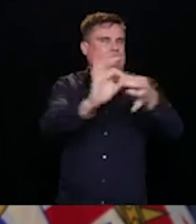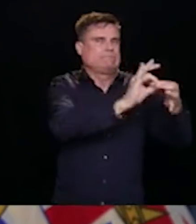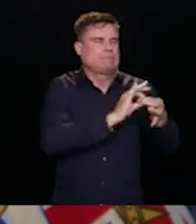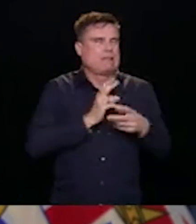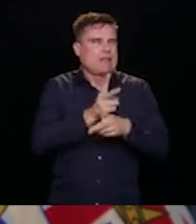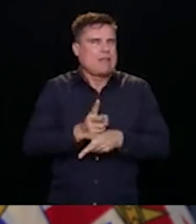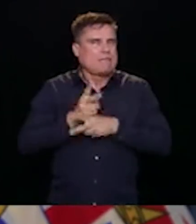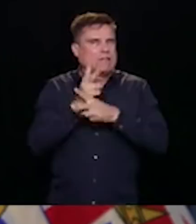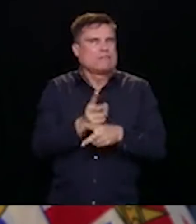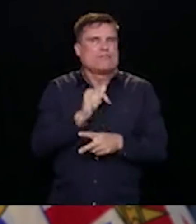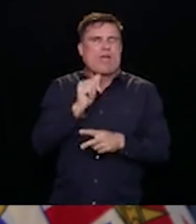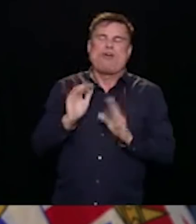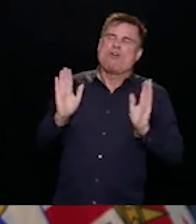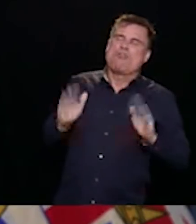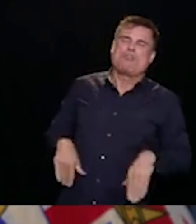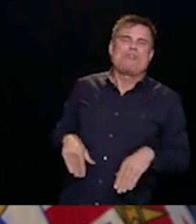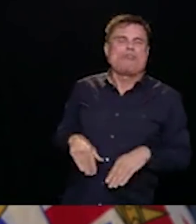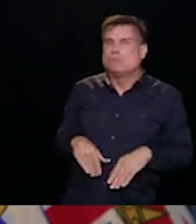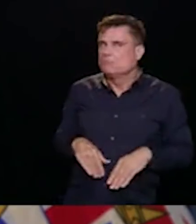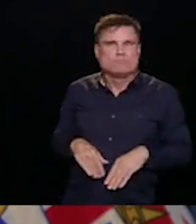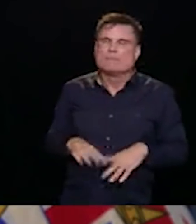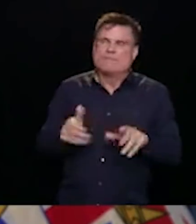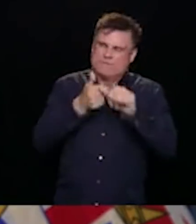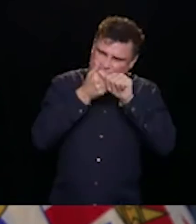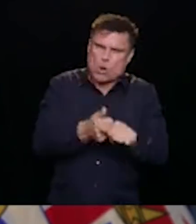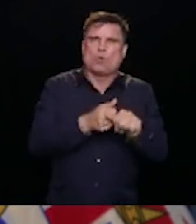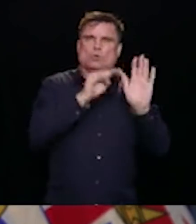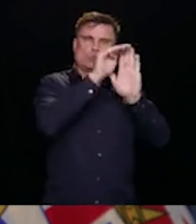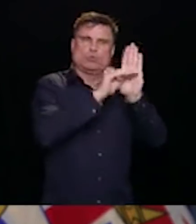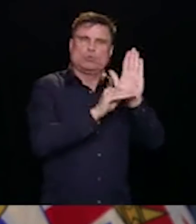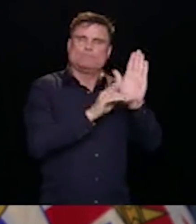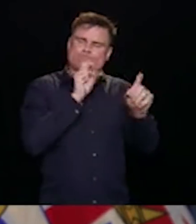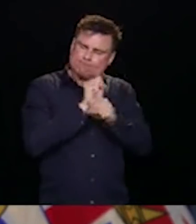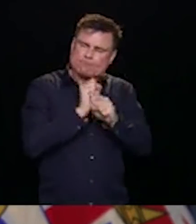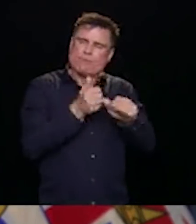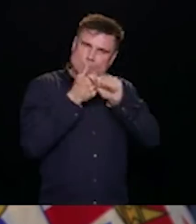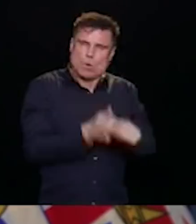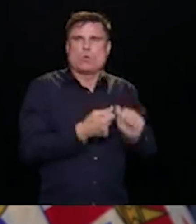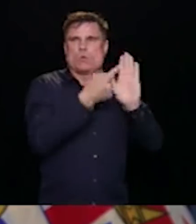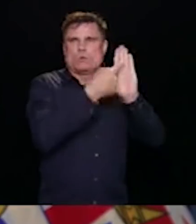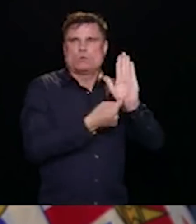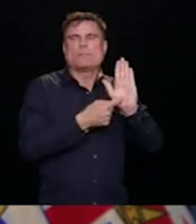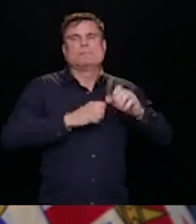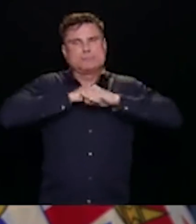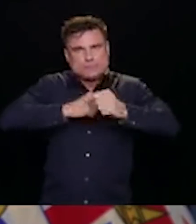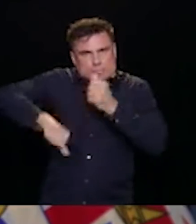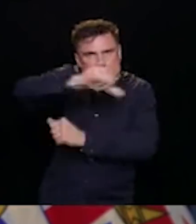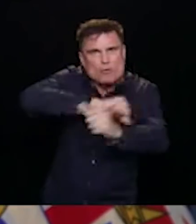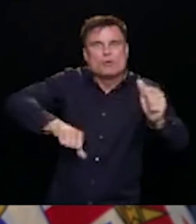by staying 100% committed to protecting our families, our communities, and our province. And let's do that